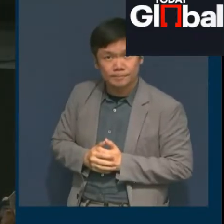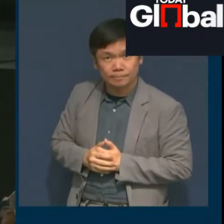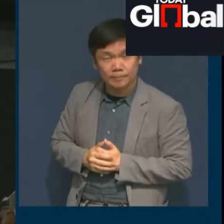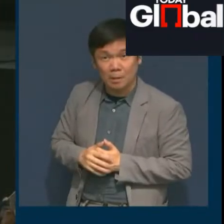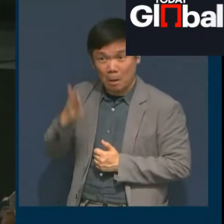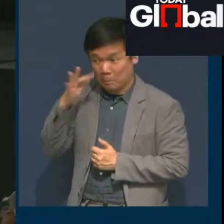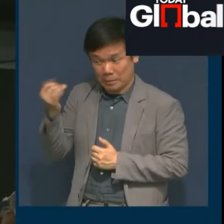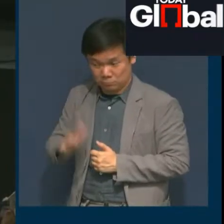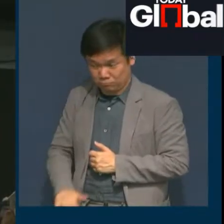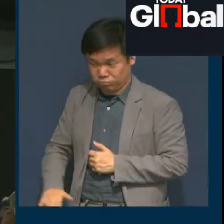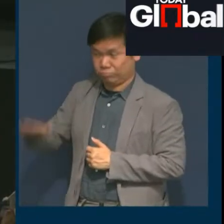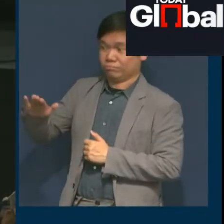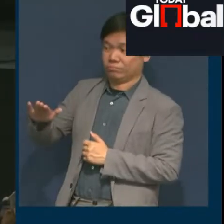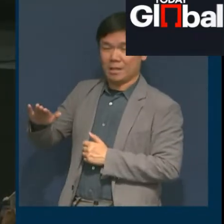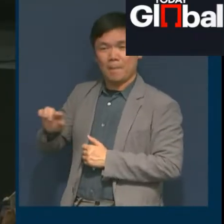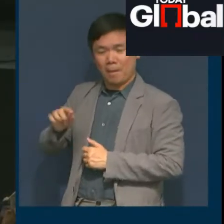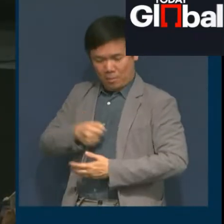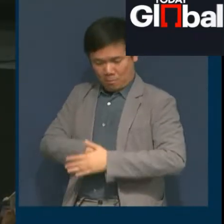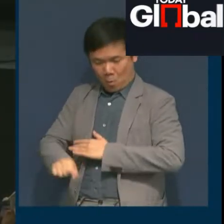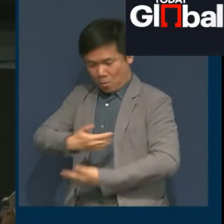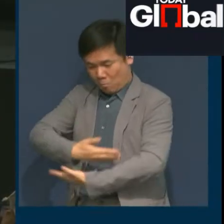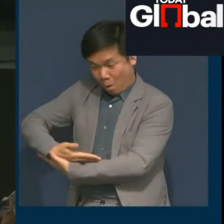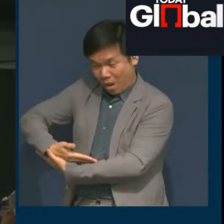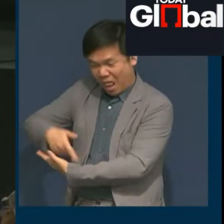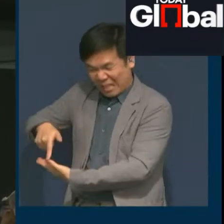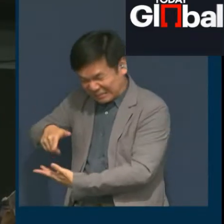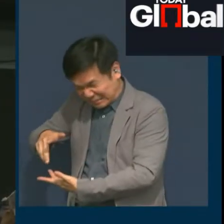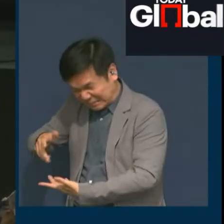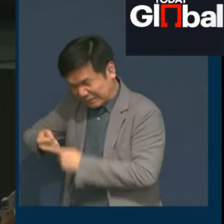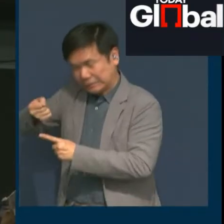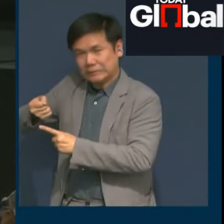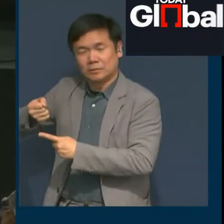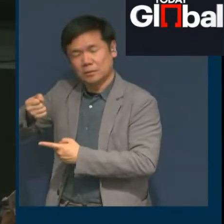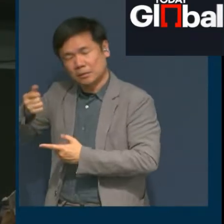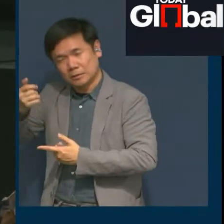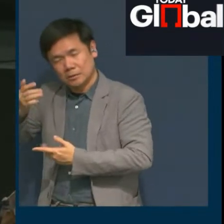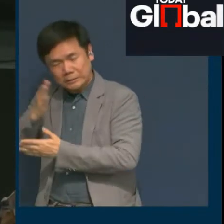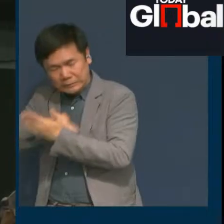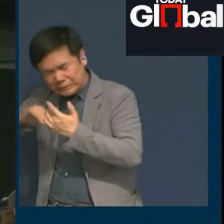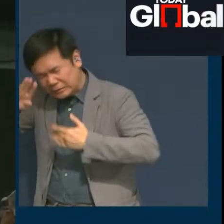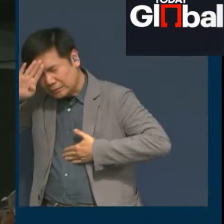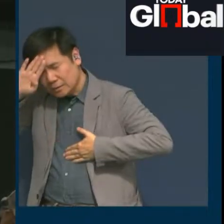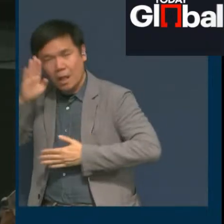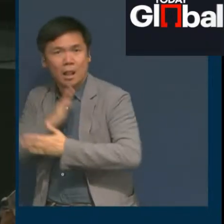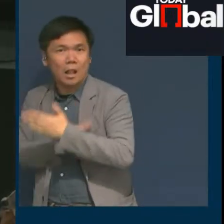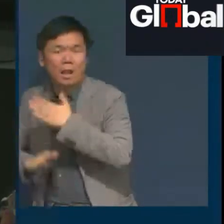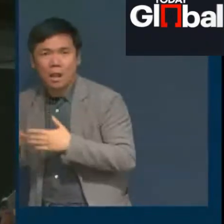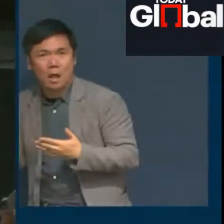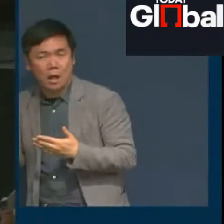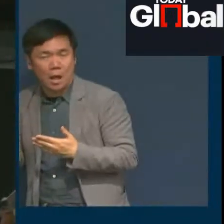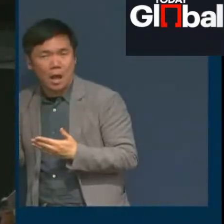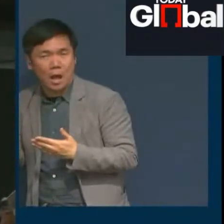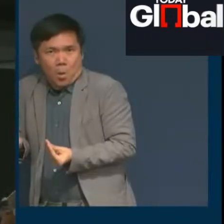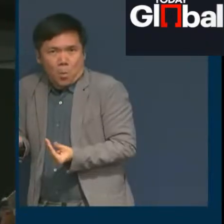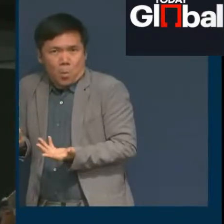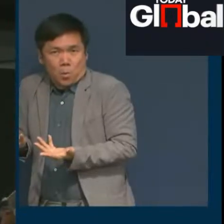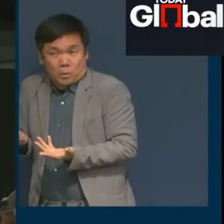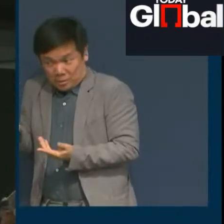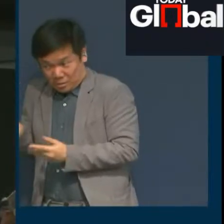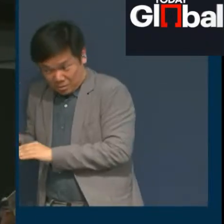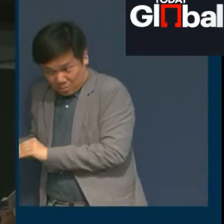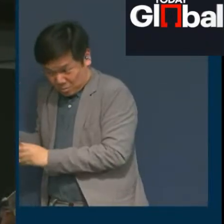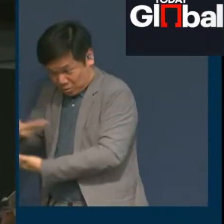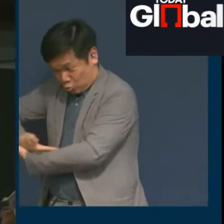disabled during the first years after being born. Now, do they go to centers